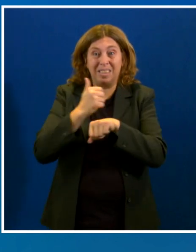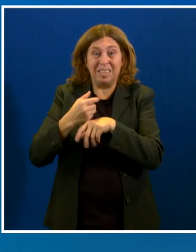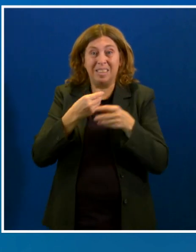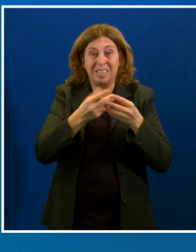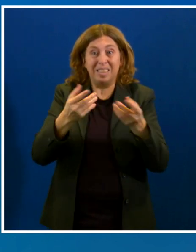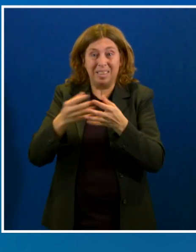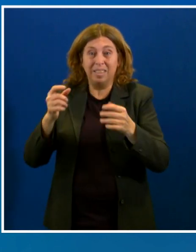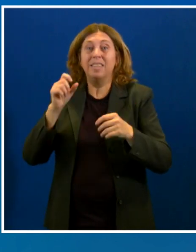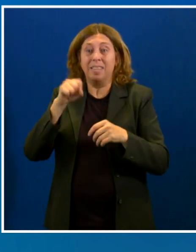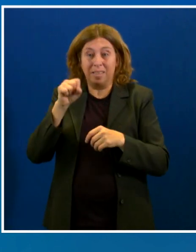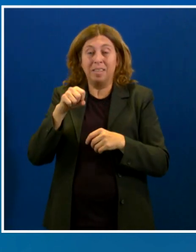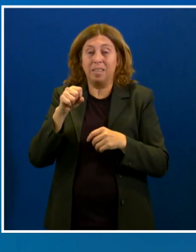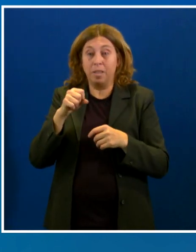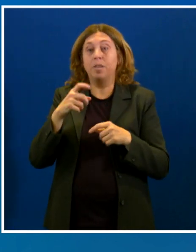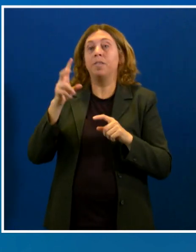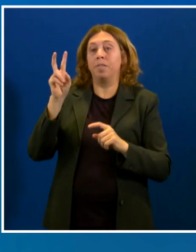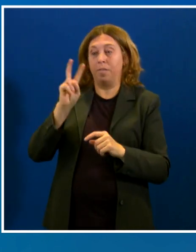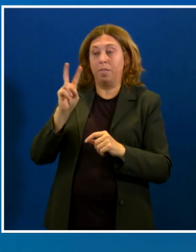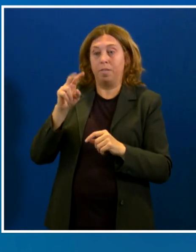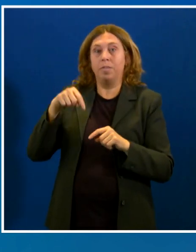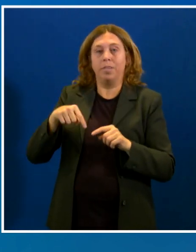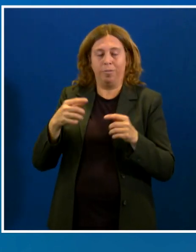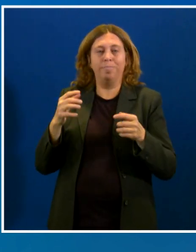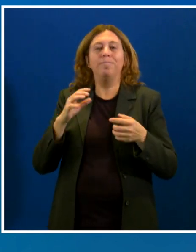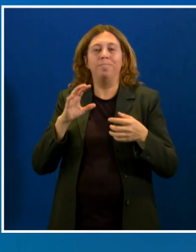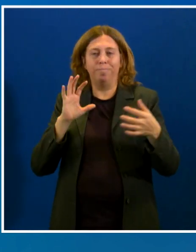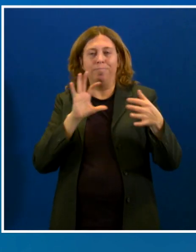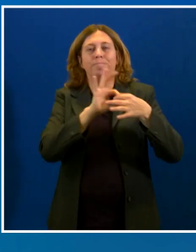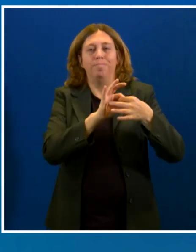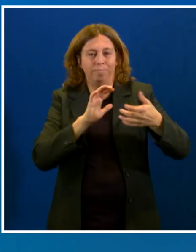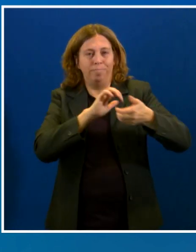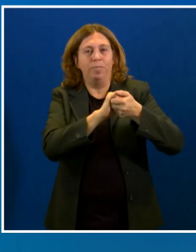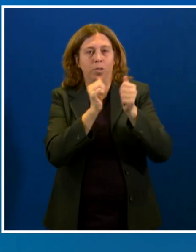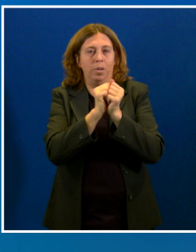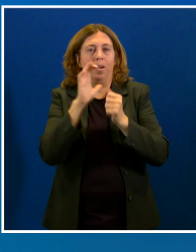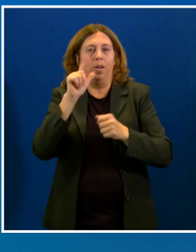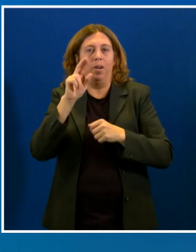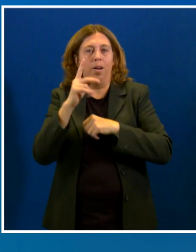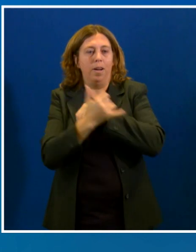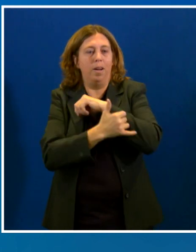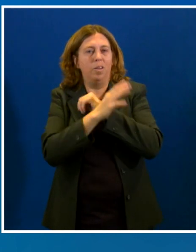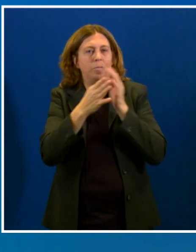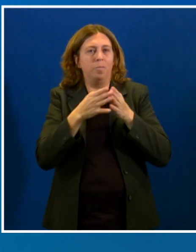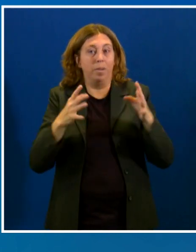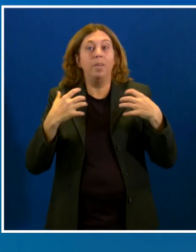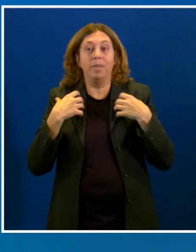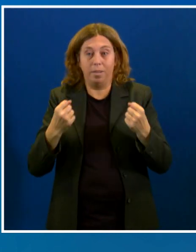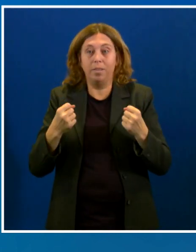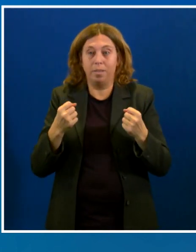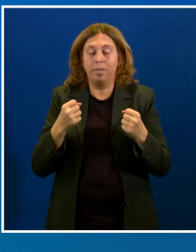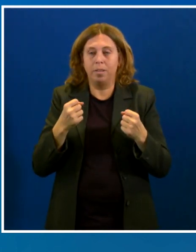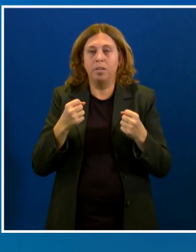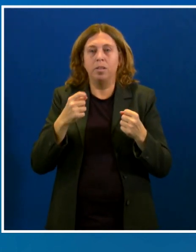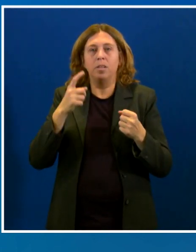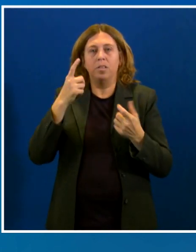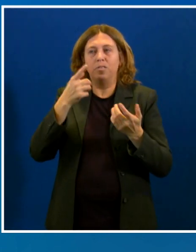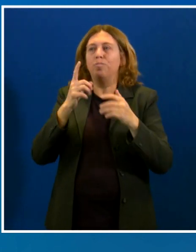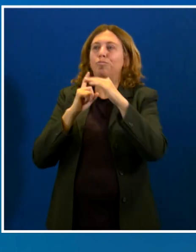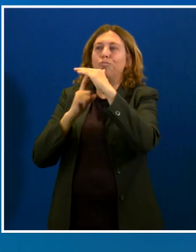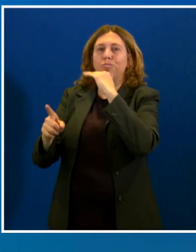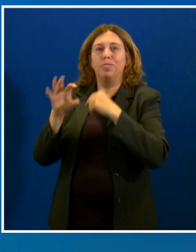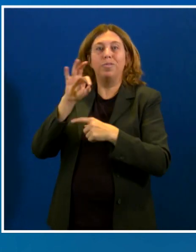Vancouver partnered with Clark County Public Health and others to provide a free walk-in or